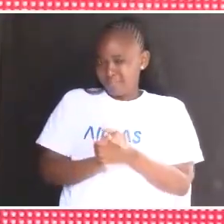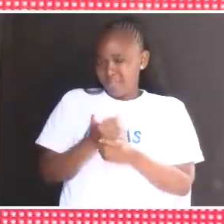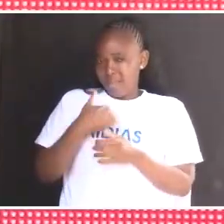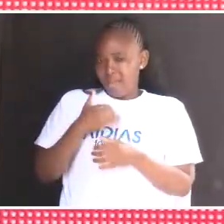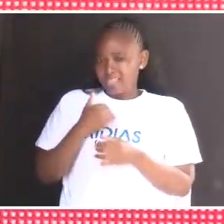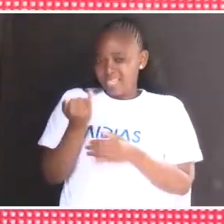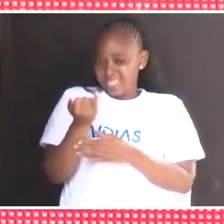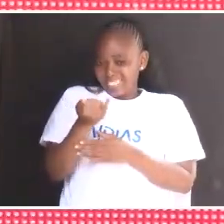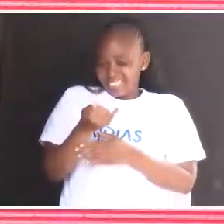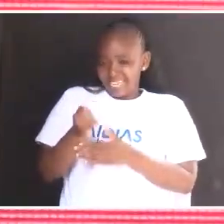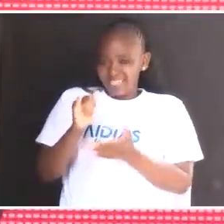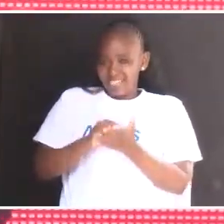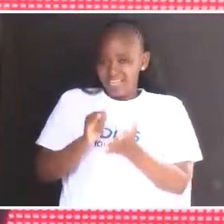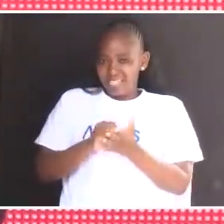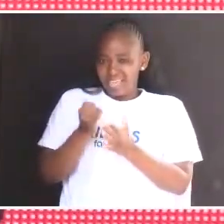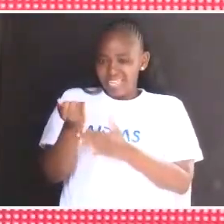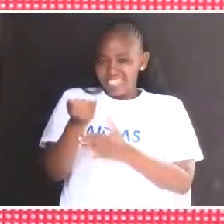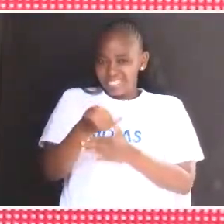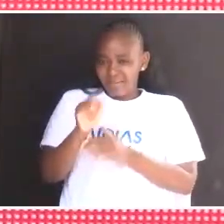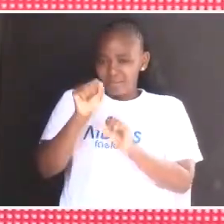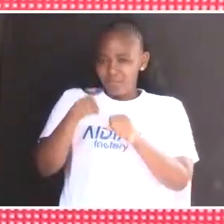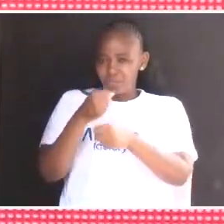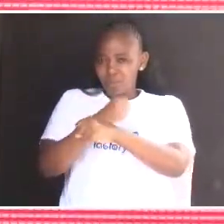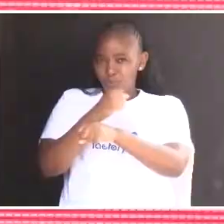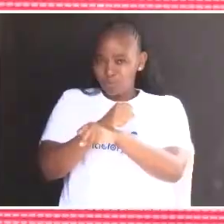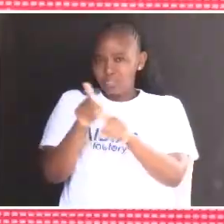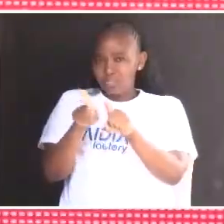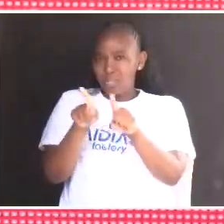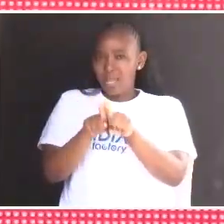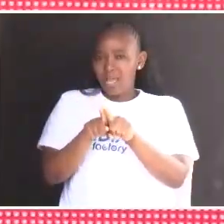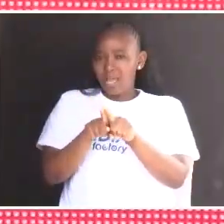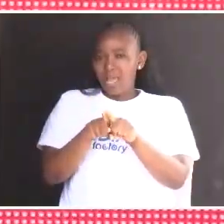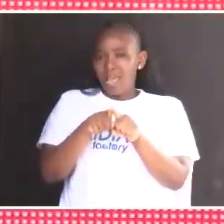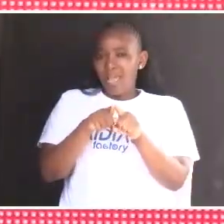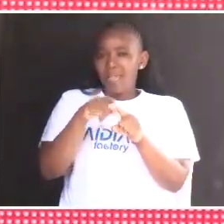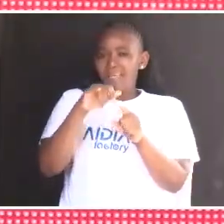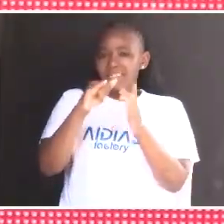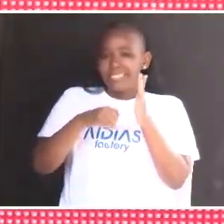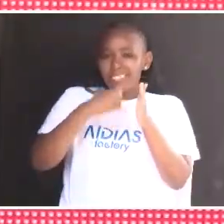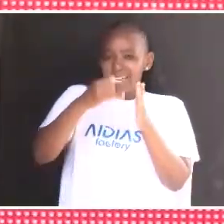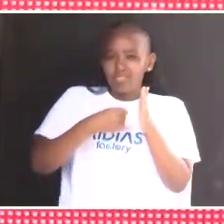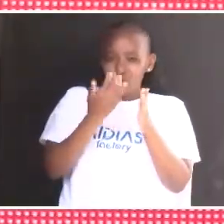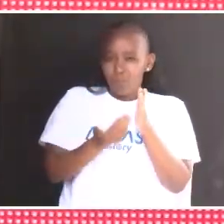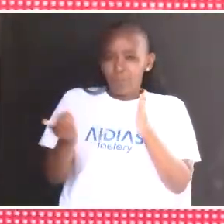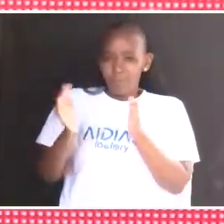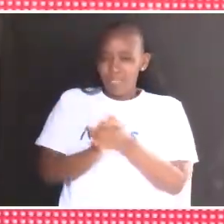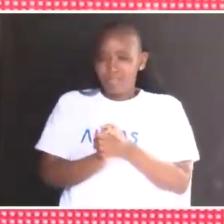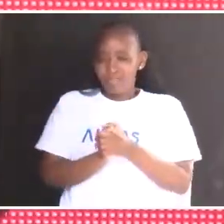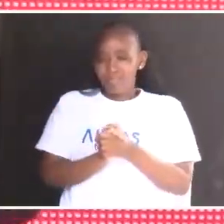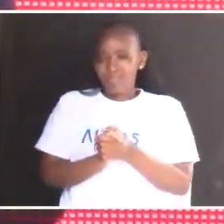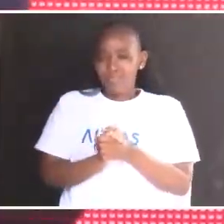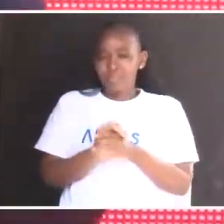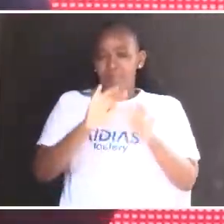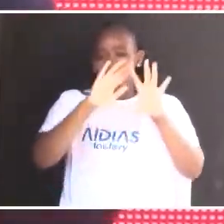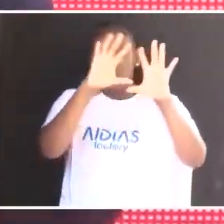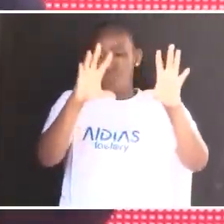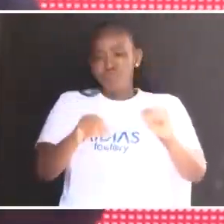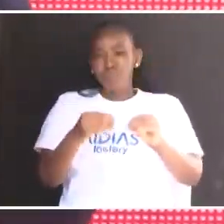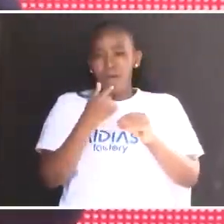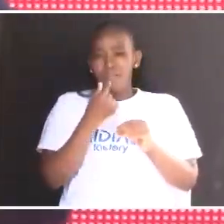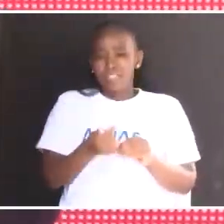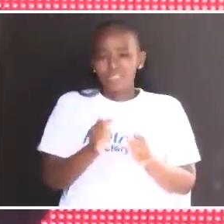design. That design can be protected as an industrial property. Again, all those ones I